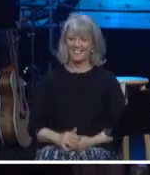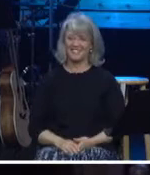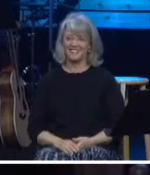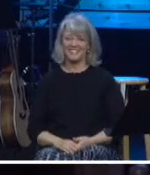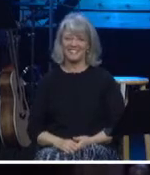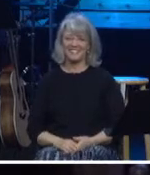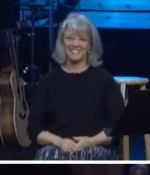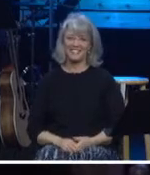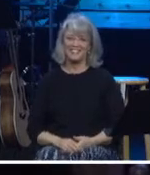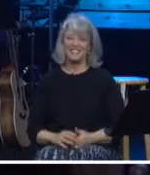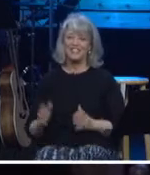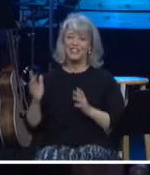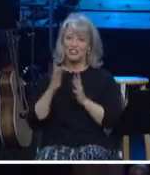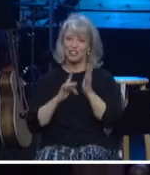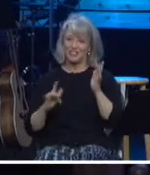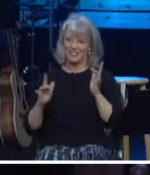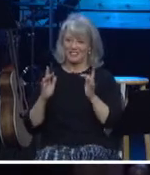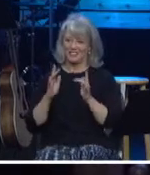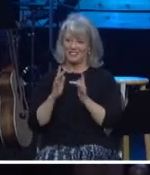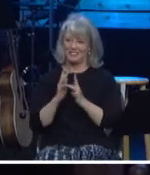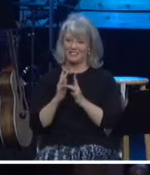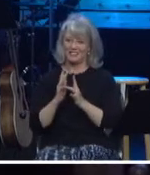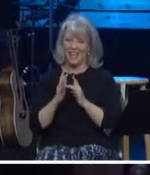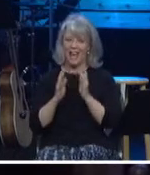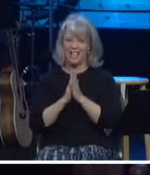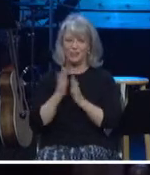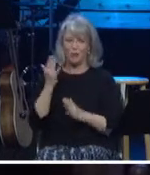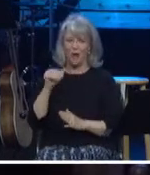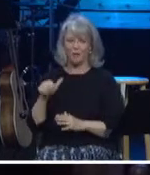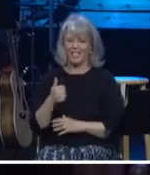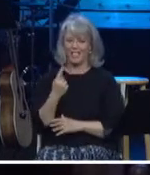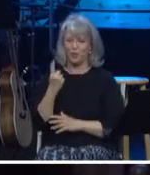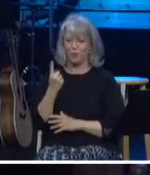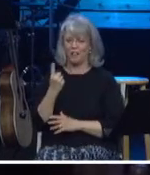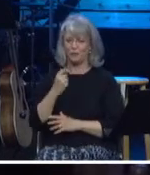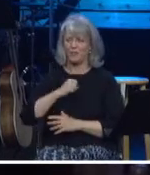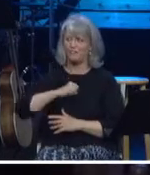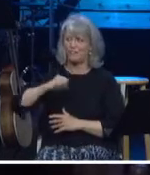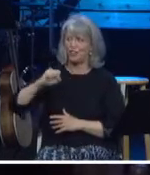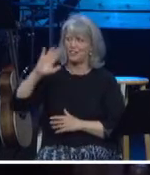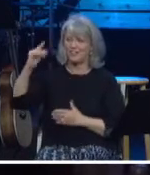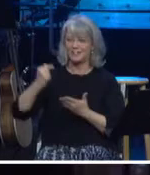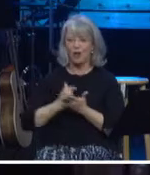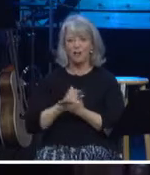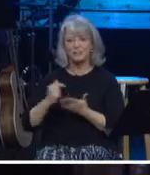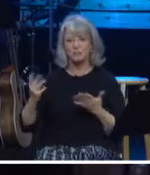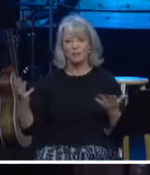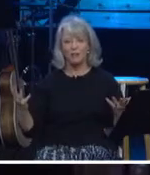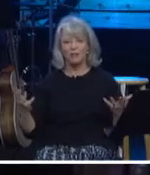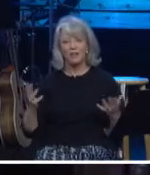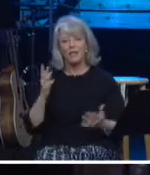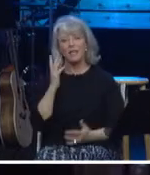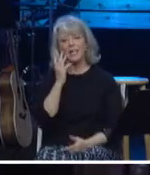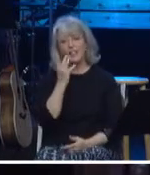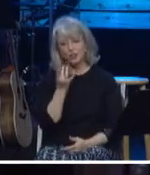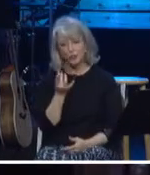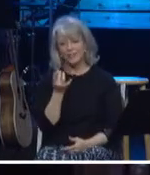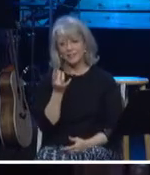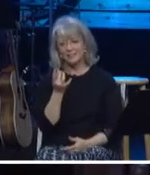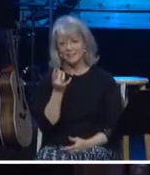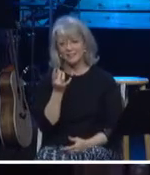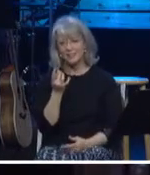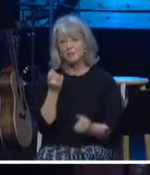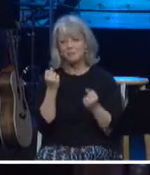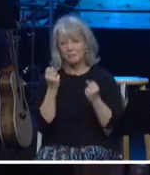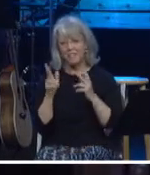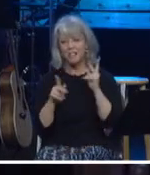Back to this question that Jesus is answering. Why would anyone refuse the gospel of Jesus Christ? Interesting to see that there are